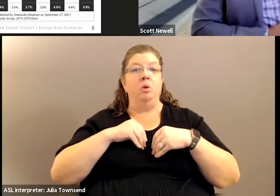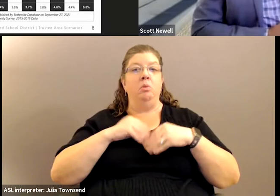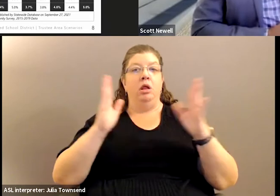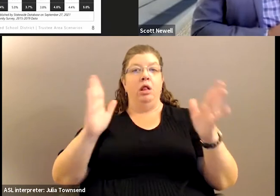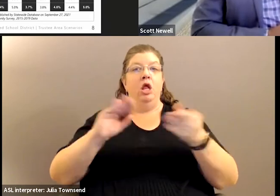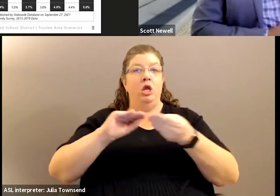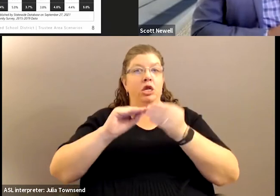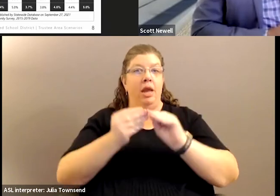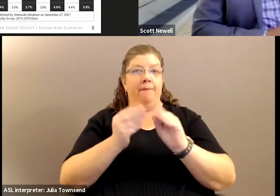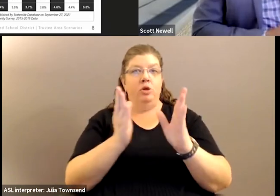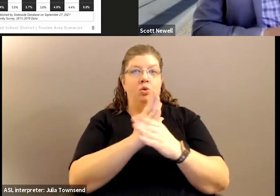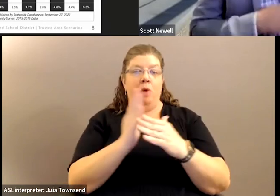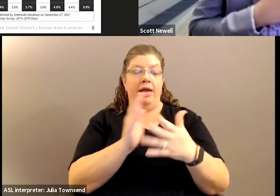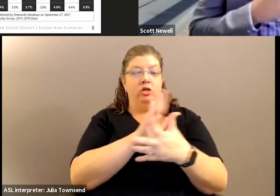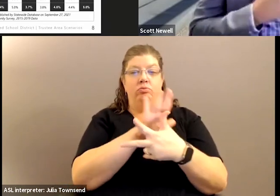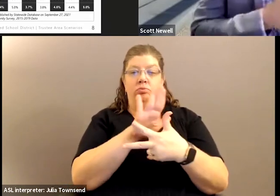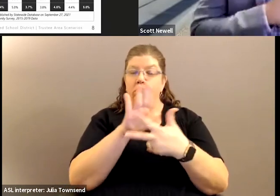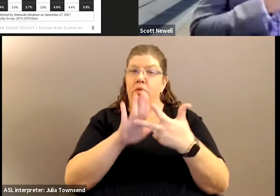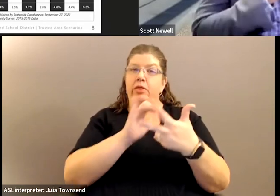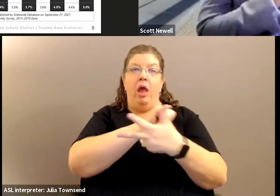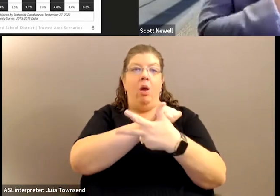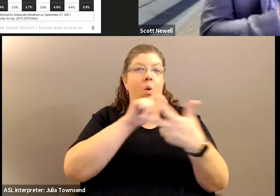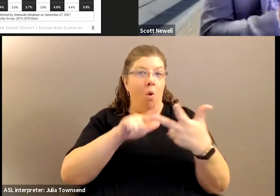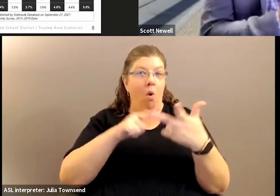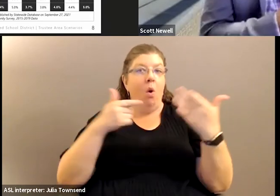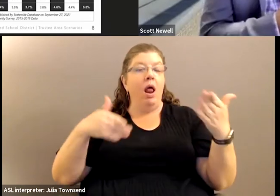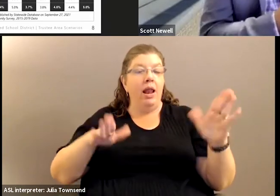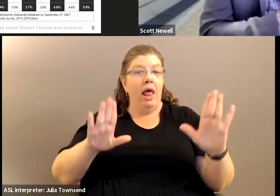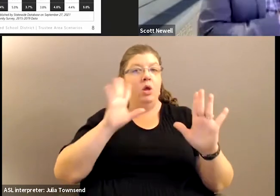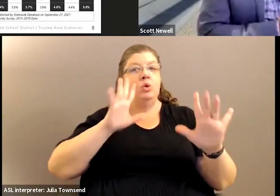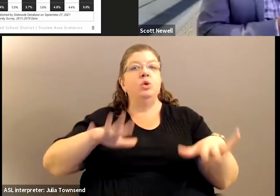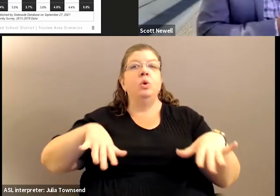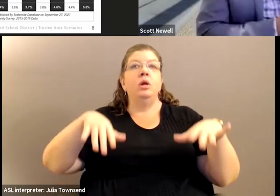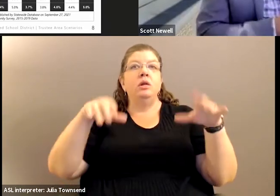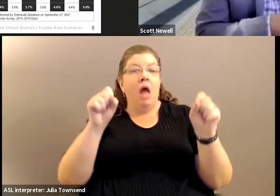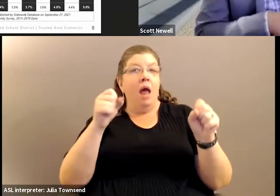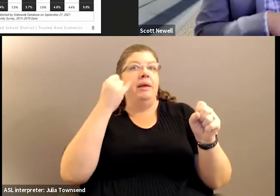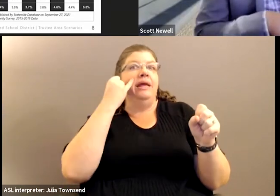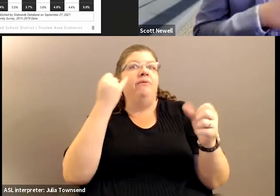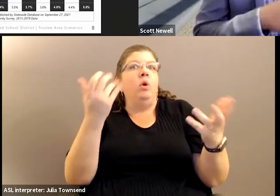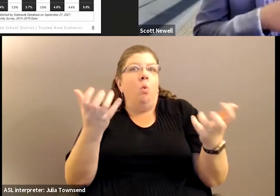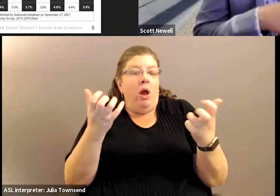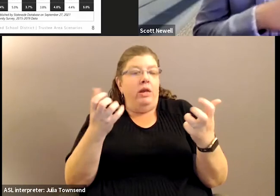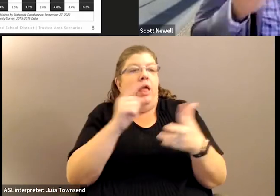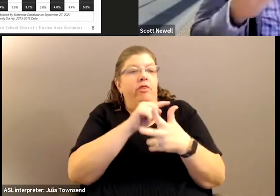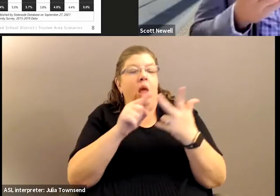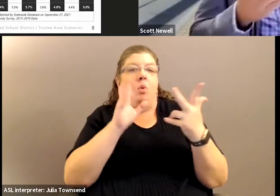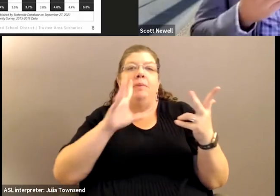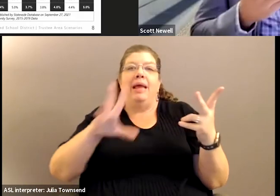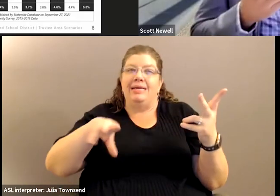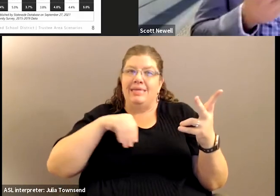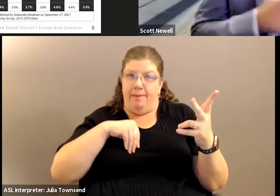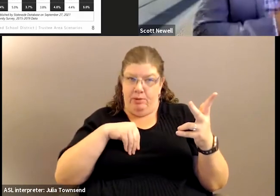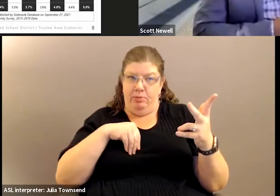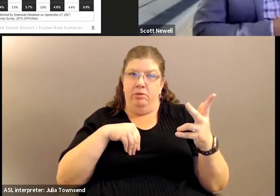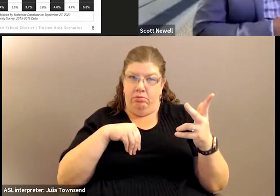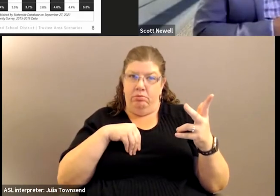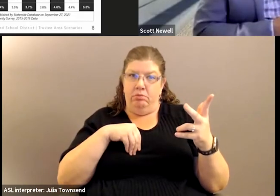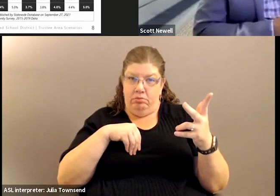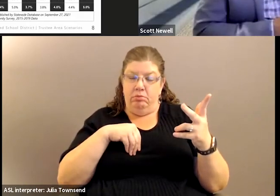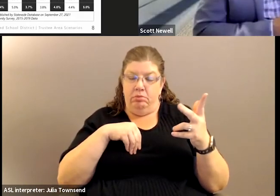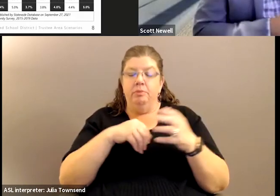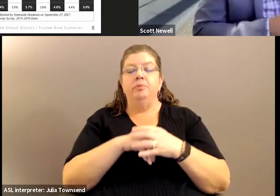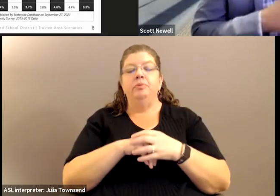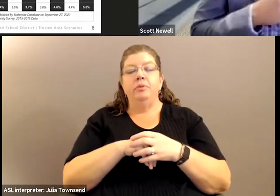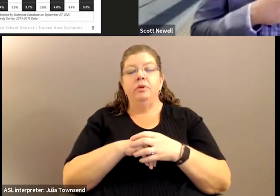these um allow you to adopt if you so wanted and they would be acceptable uh for everybody's